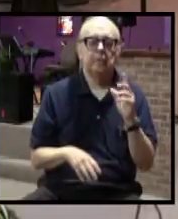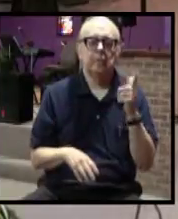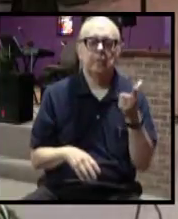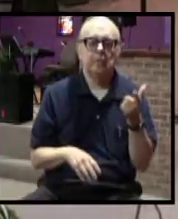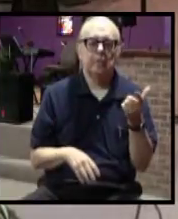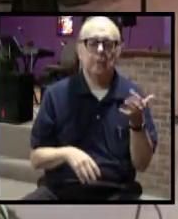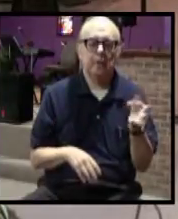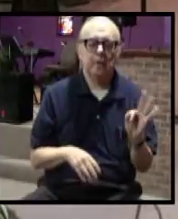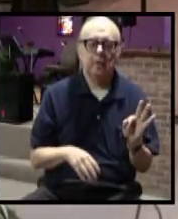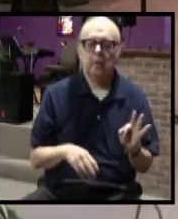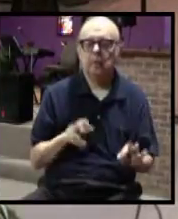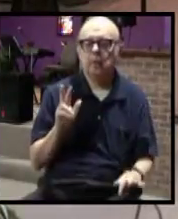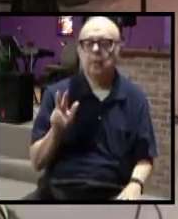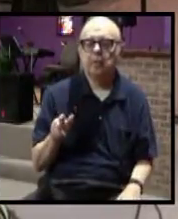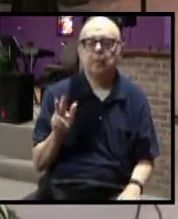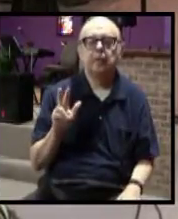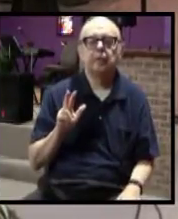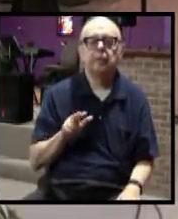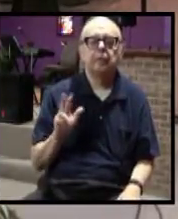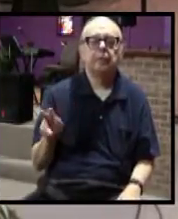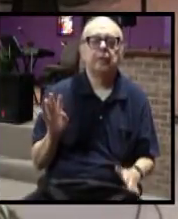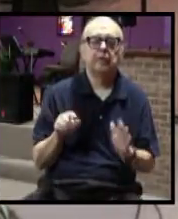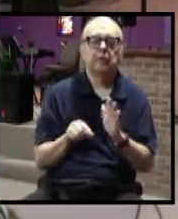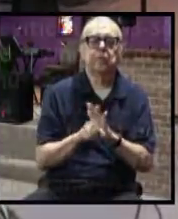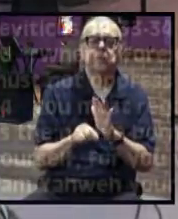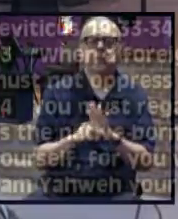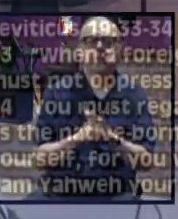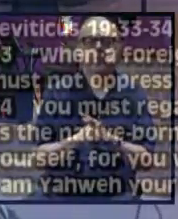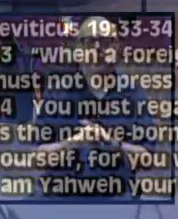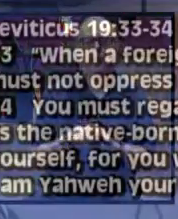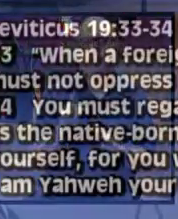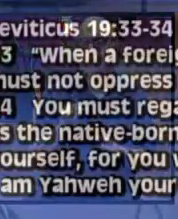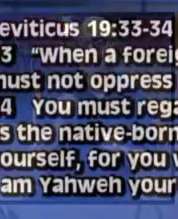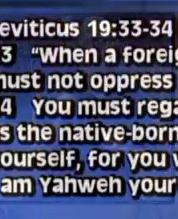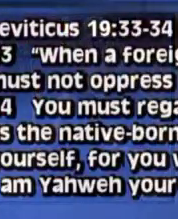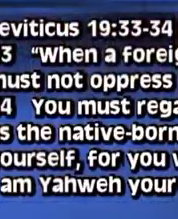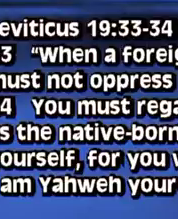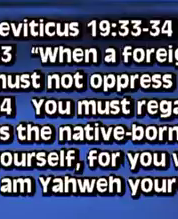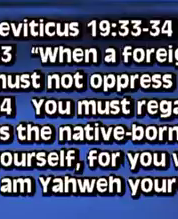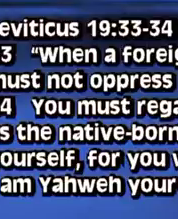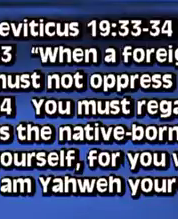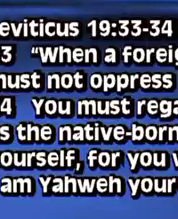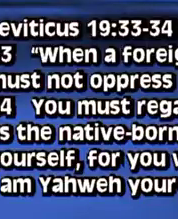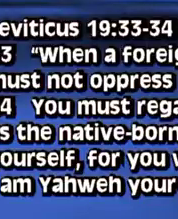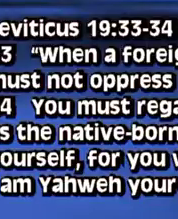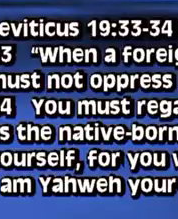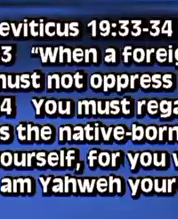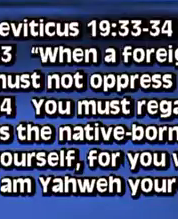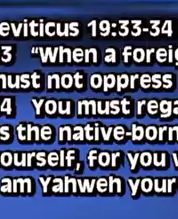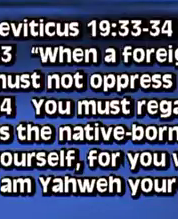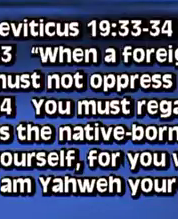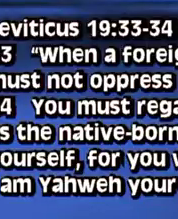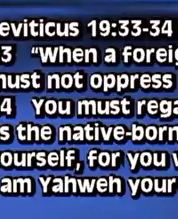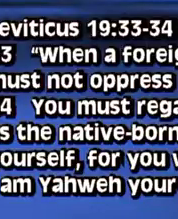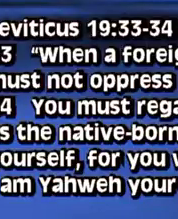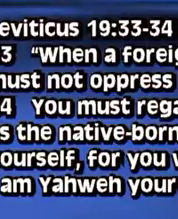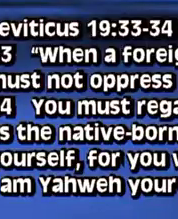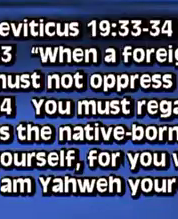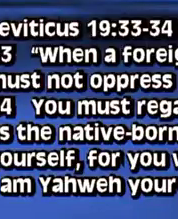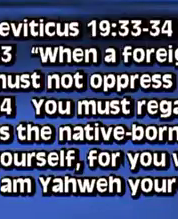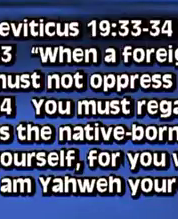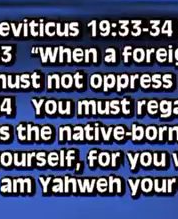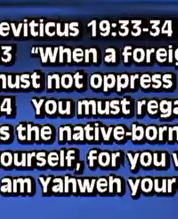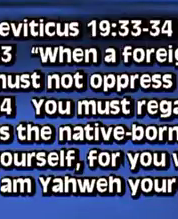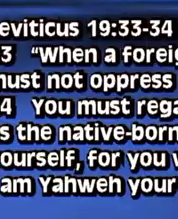chapter 19 verses 33 and 34 says, you must regard the foreigner who